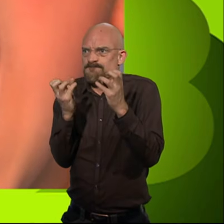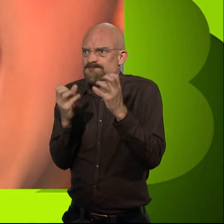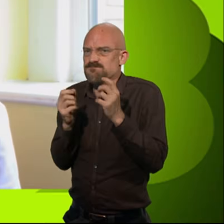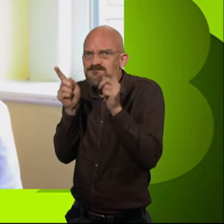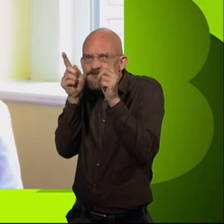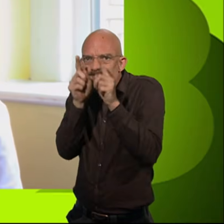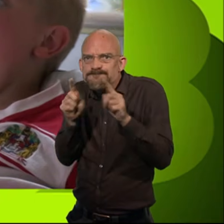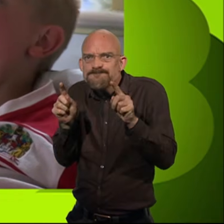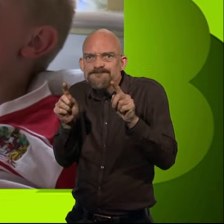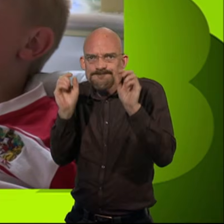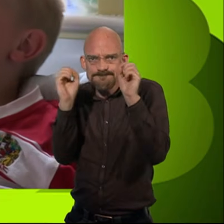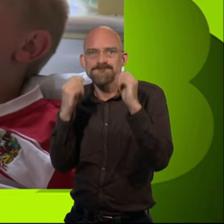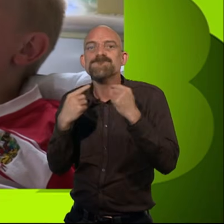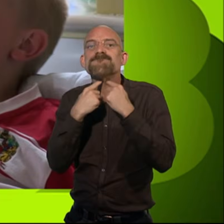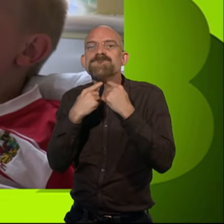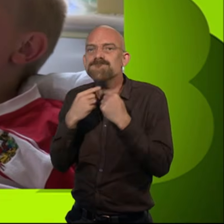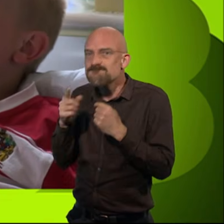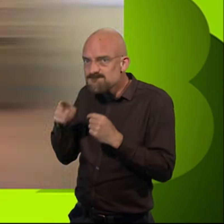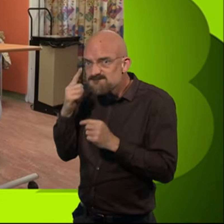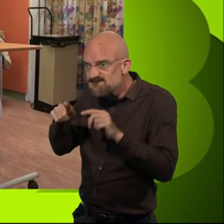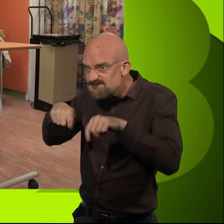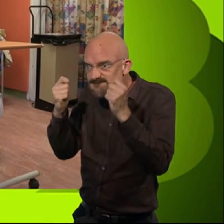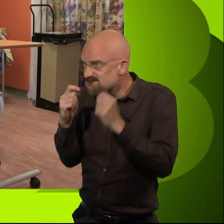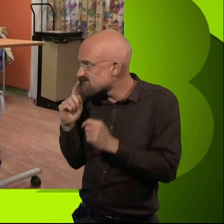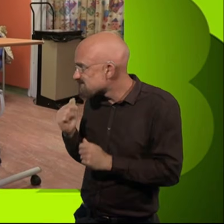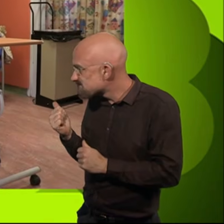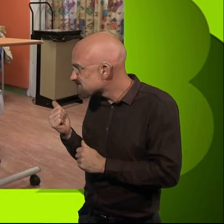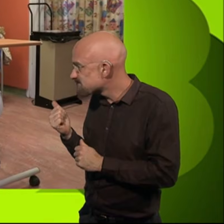like they need to come out. What do you think?